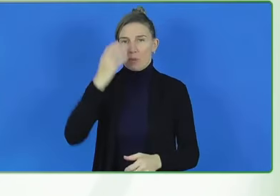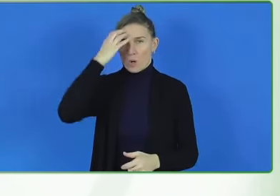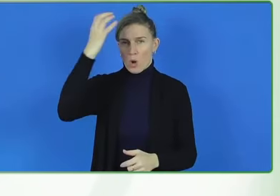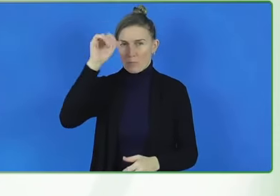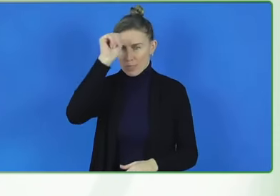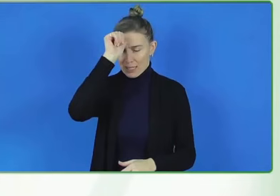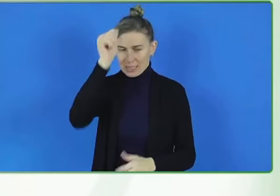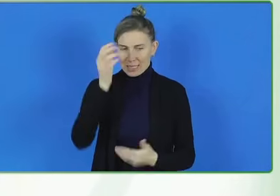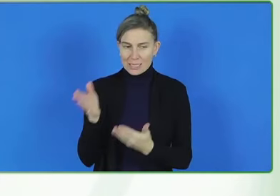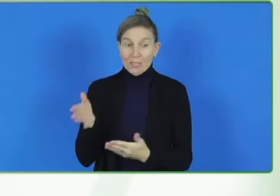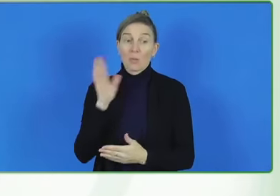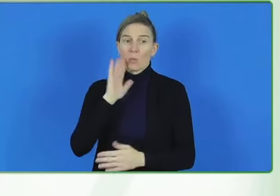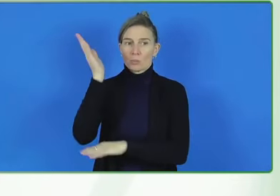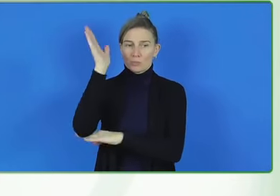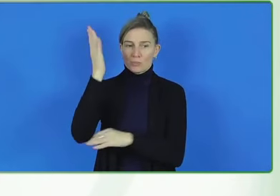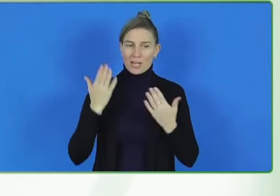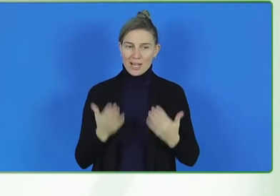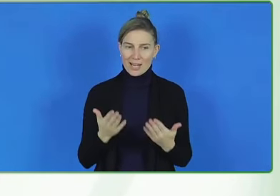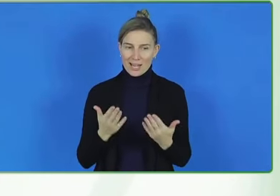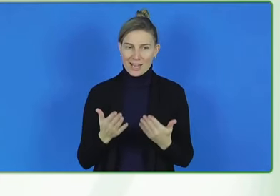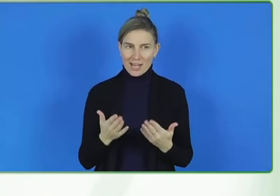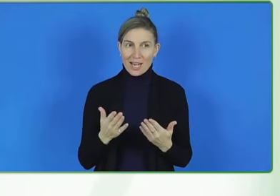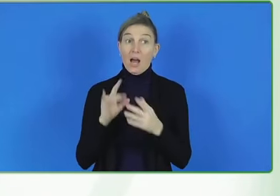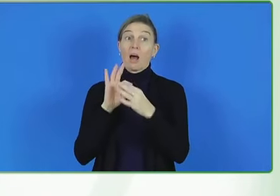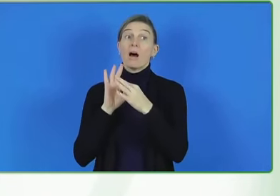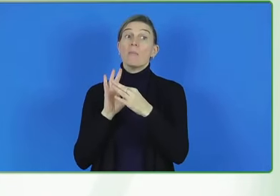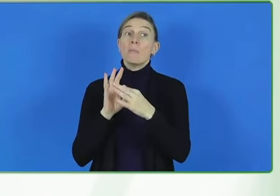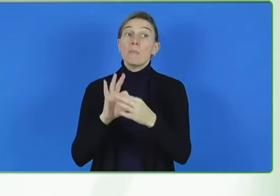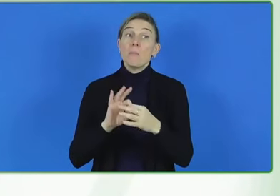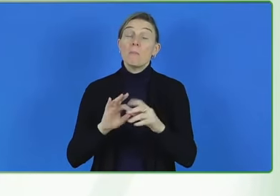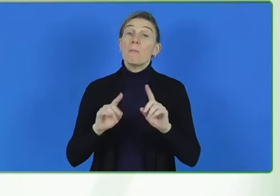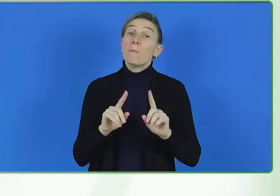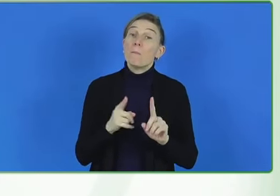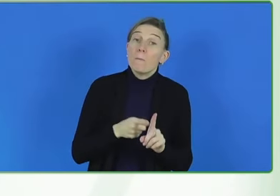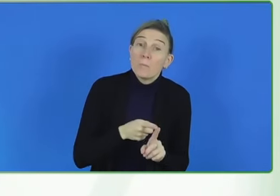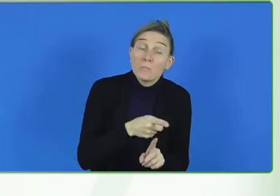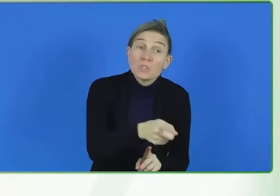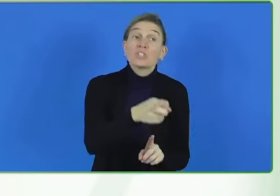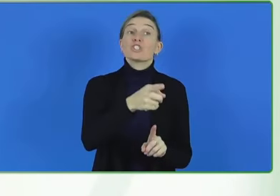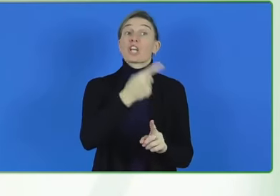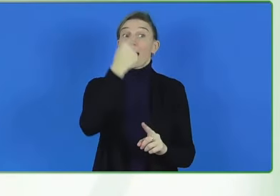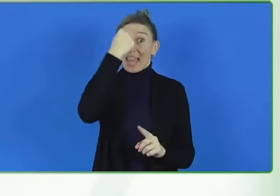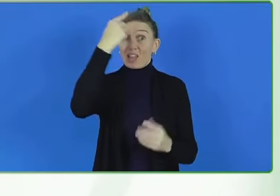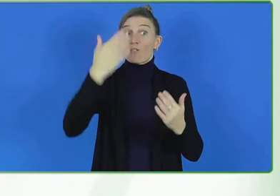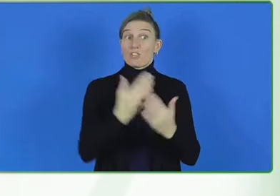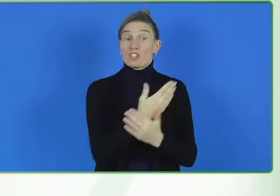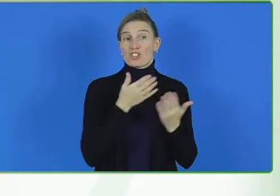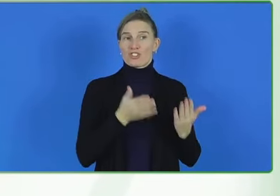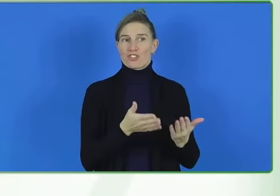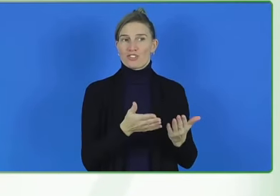to us now about particular innovations in the Indian context. So over to you.